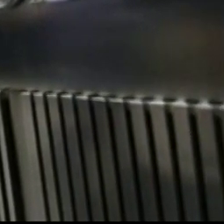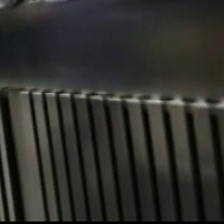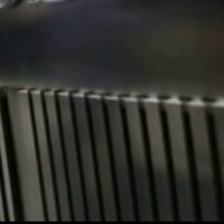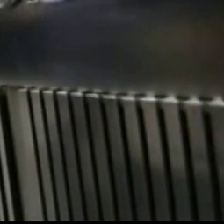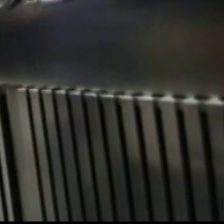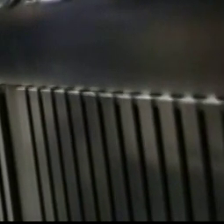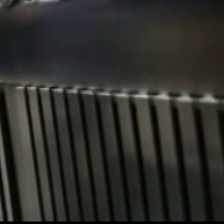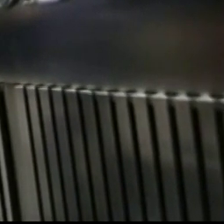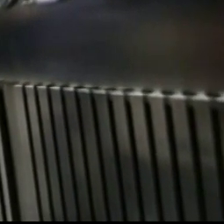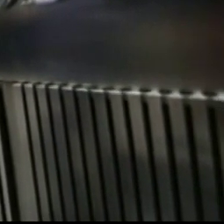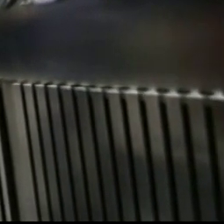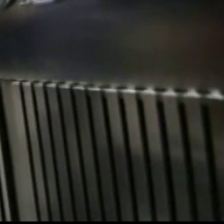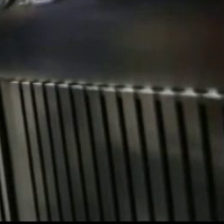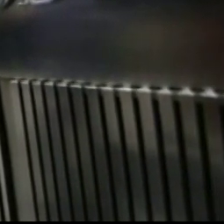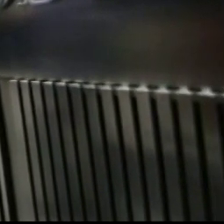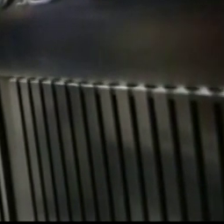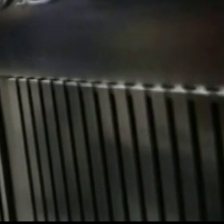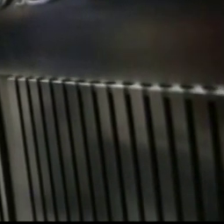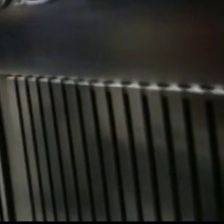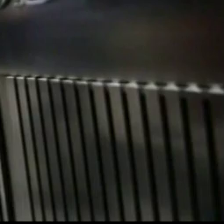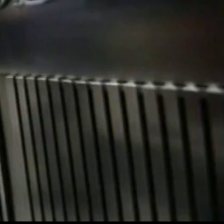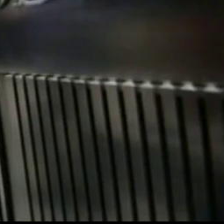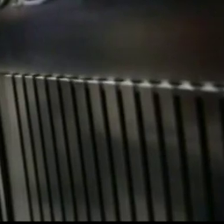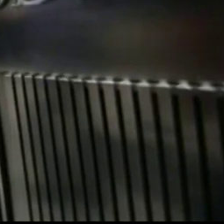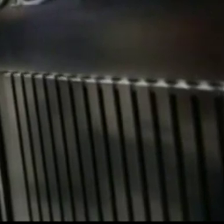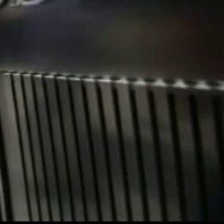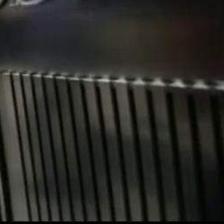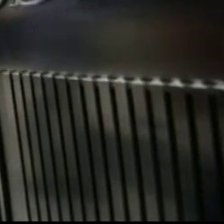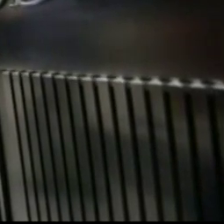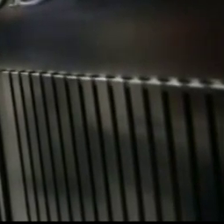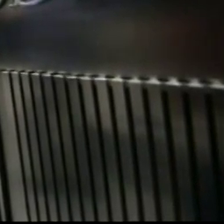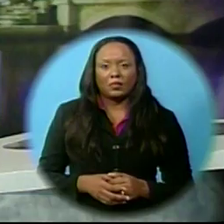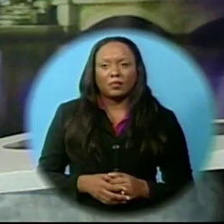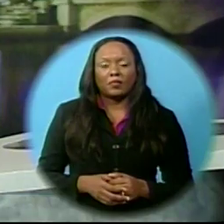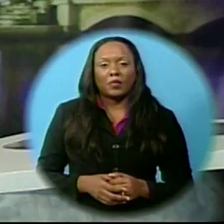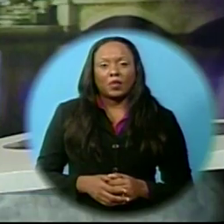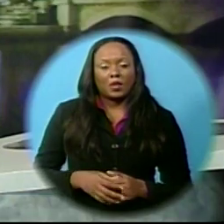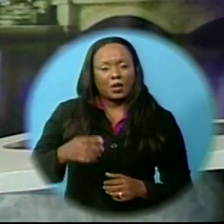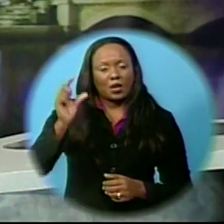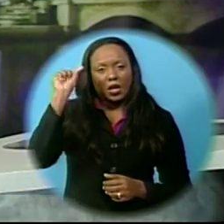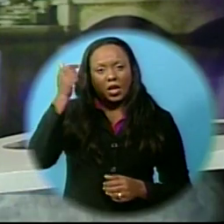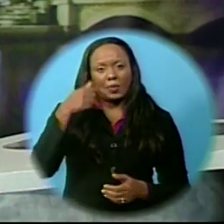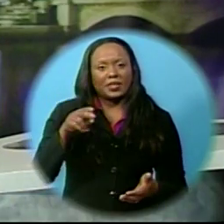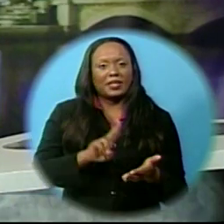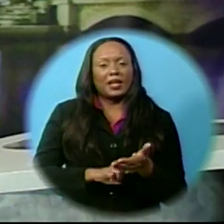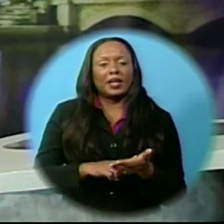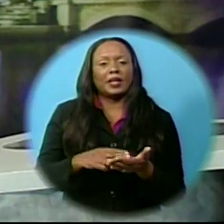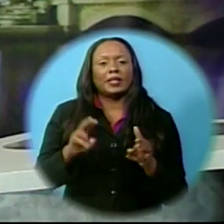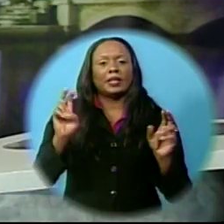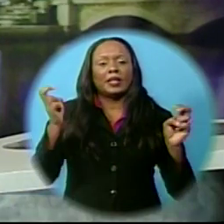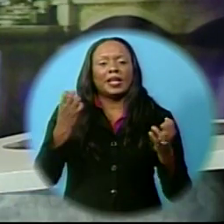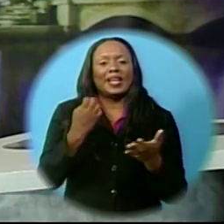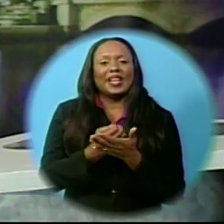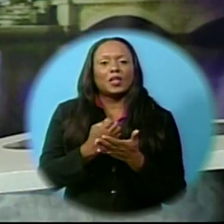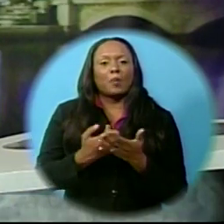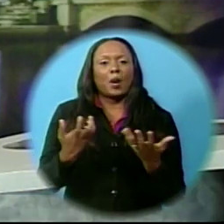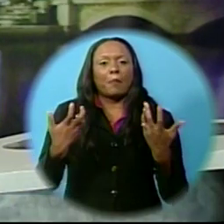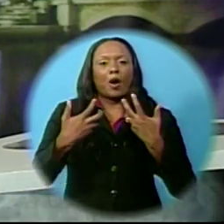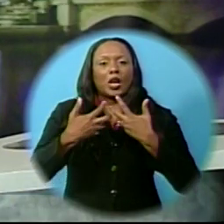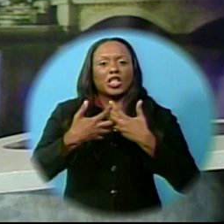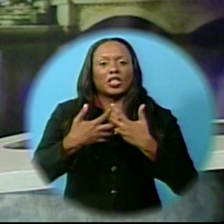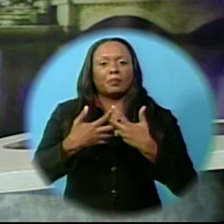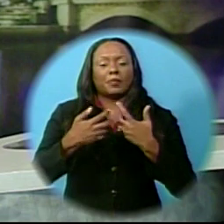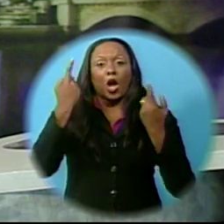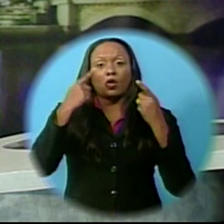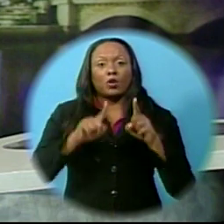prepared to comment at this time. Ryan Broome, CBC News. Government signed the Economic Partnership Agreement with